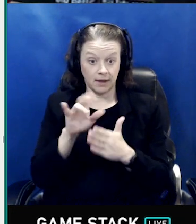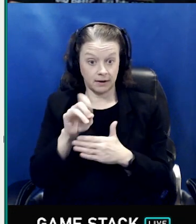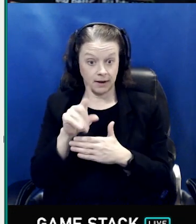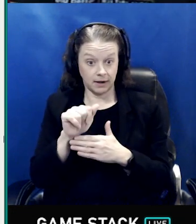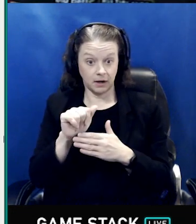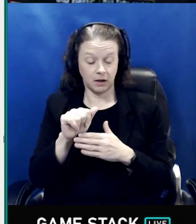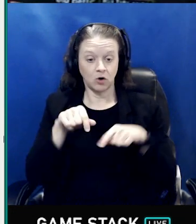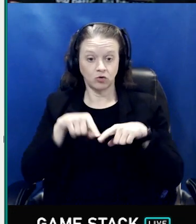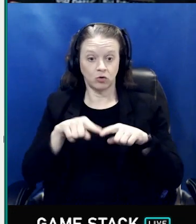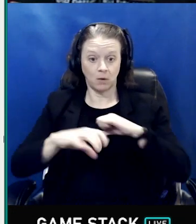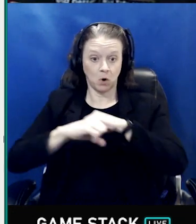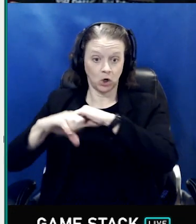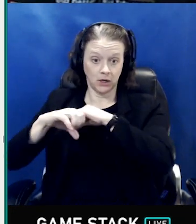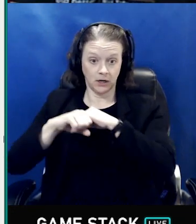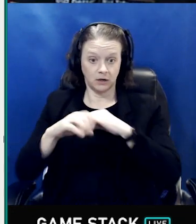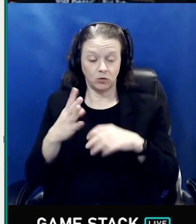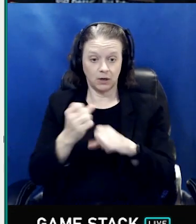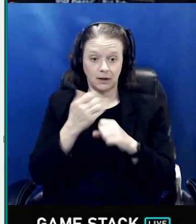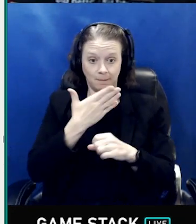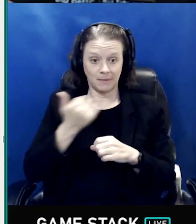to get better results.